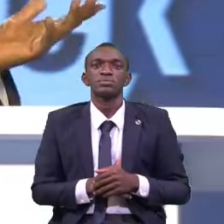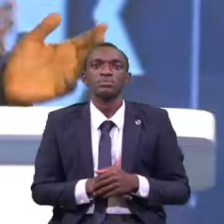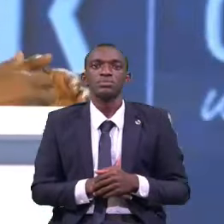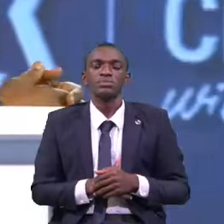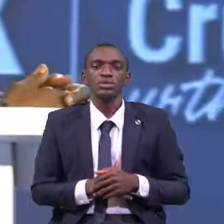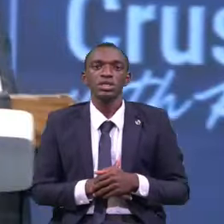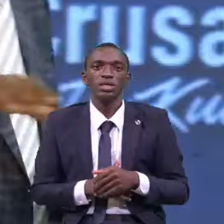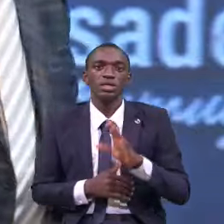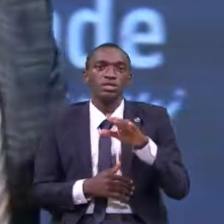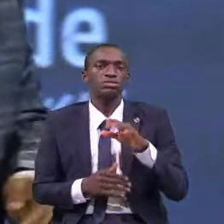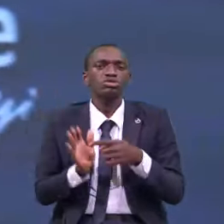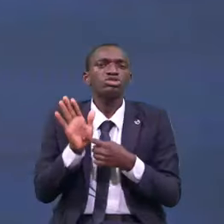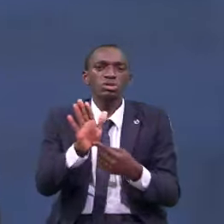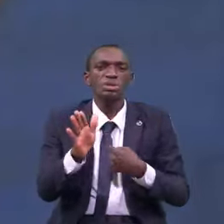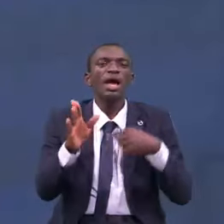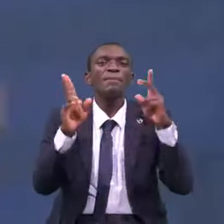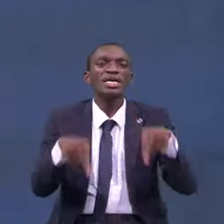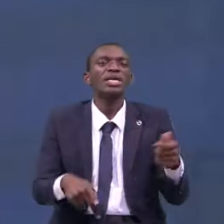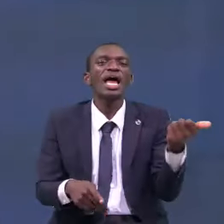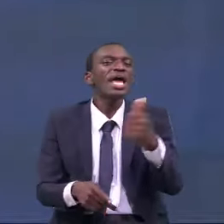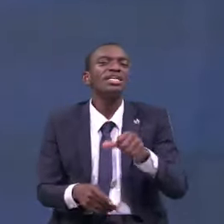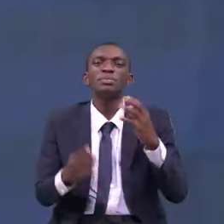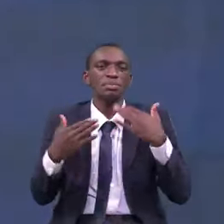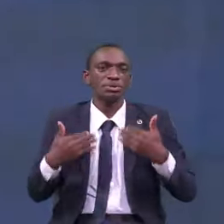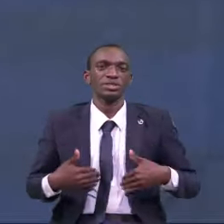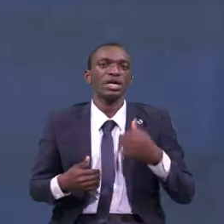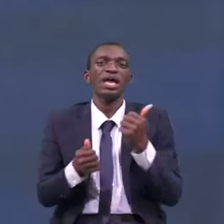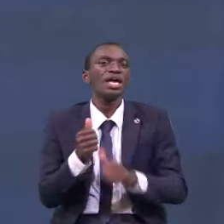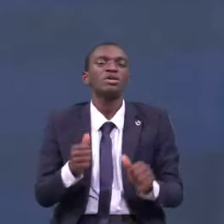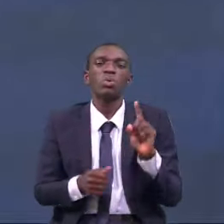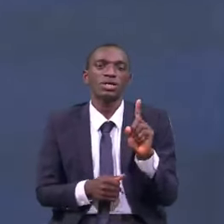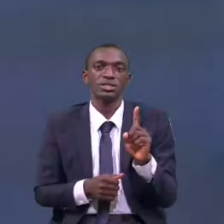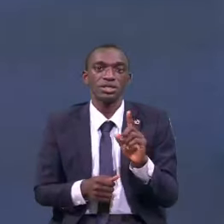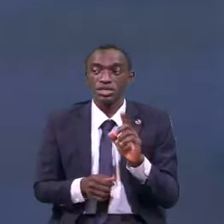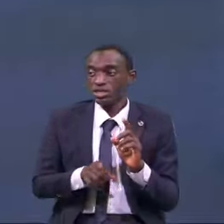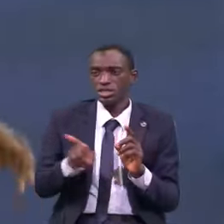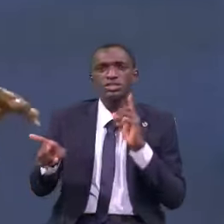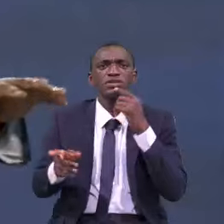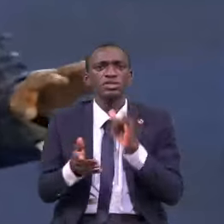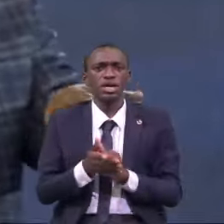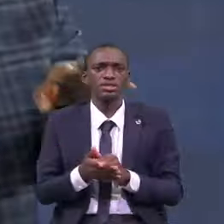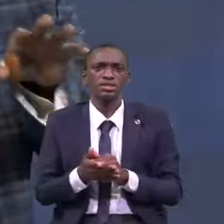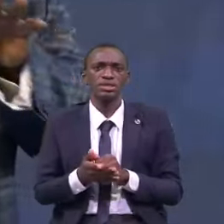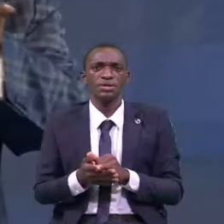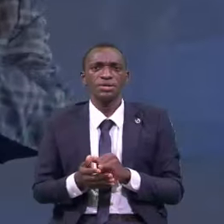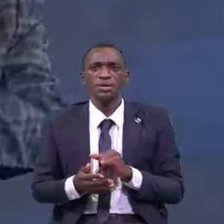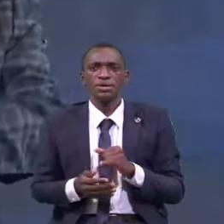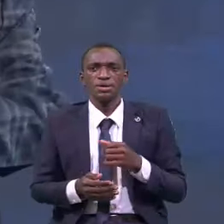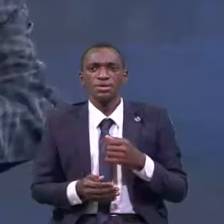Show me anyone that says, I'm saved. Show me